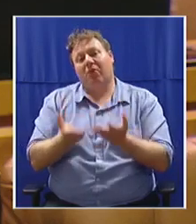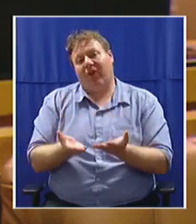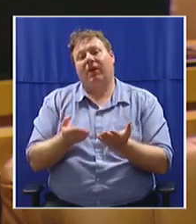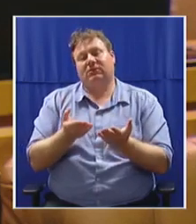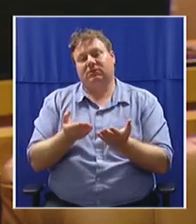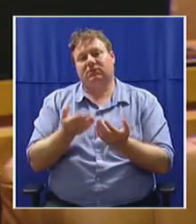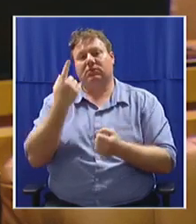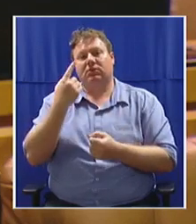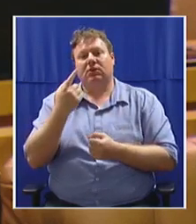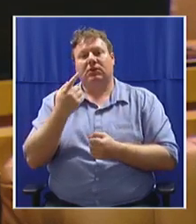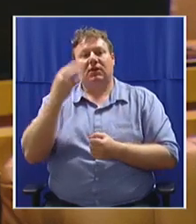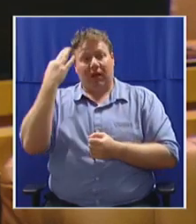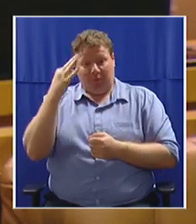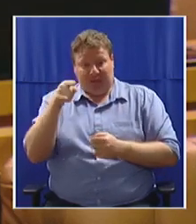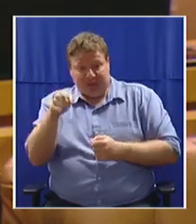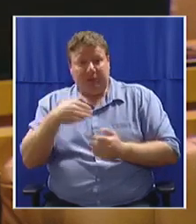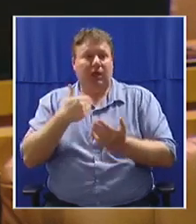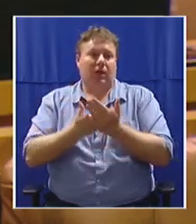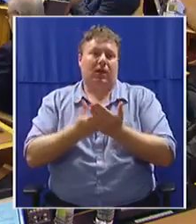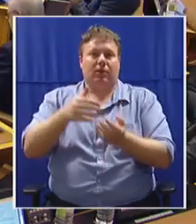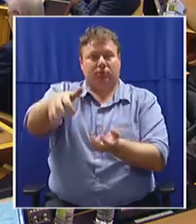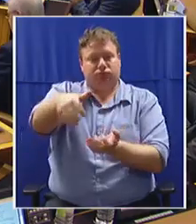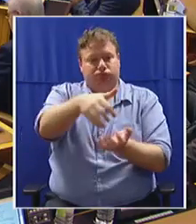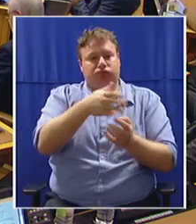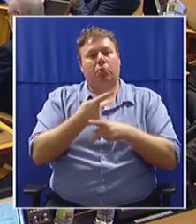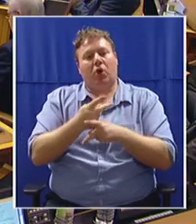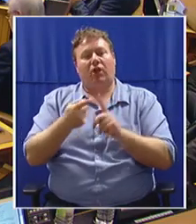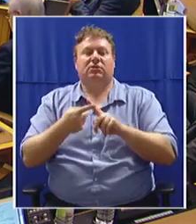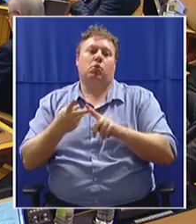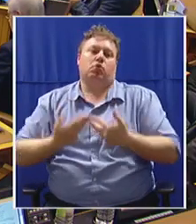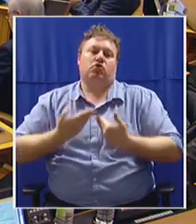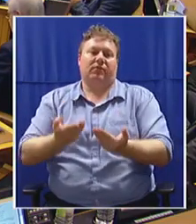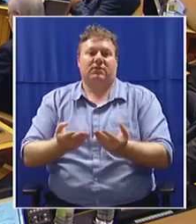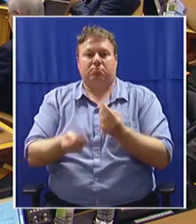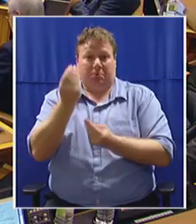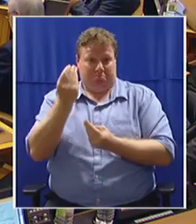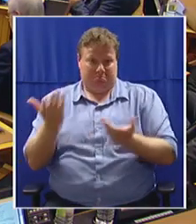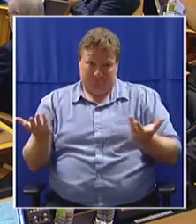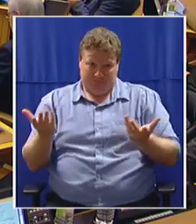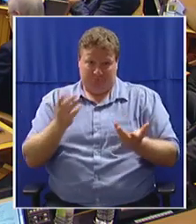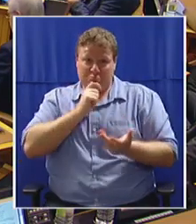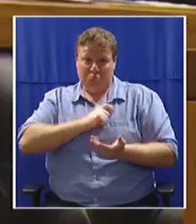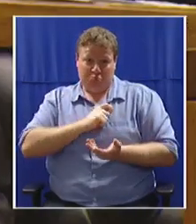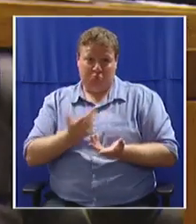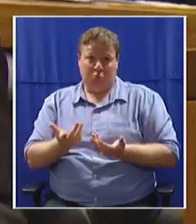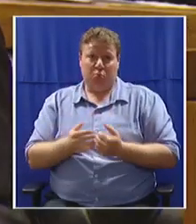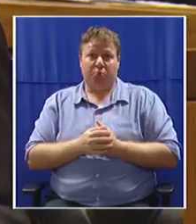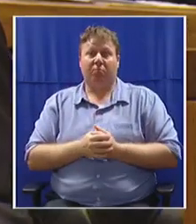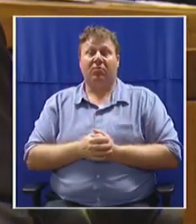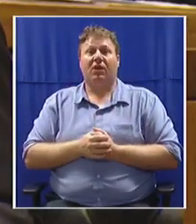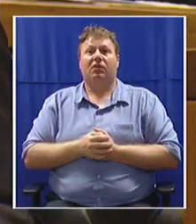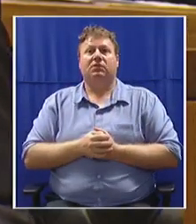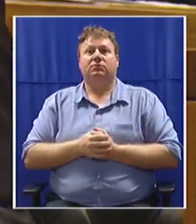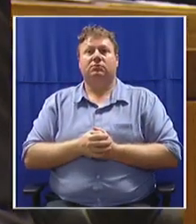procure goods and services. Thank you. Thank you, sir. The Deputy President. Thank you very much.